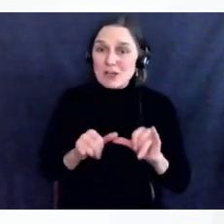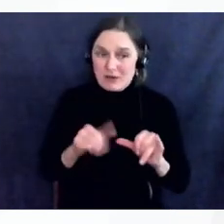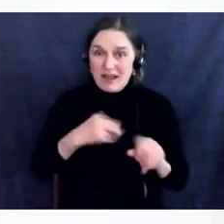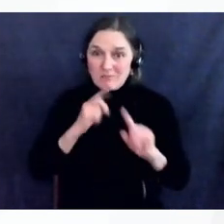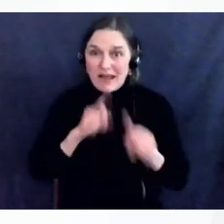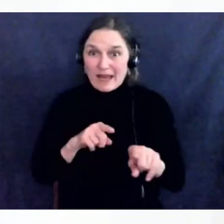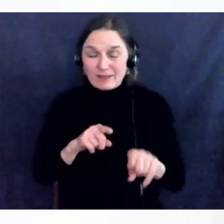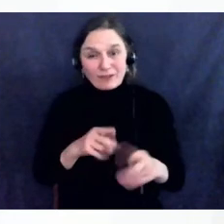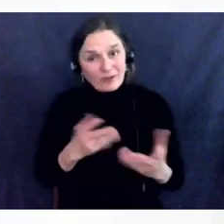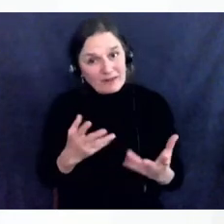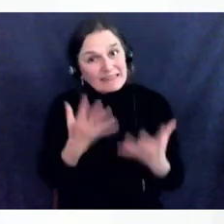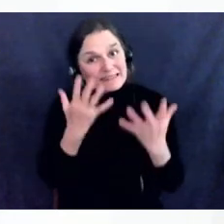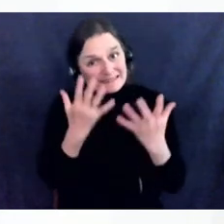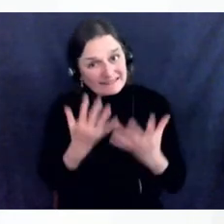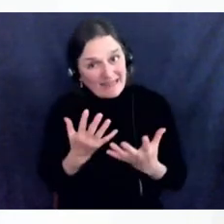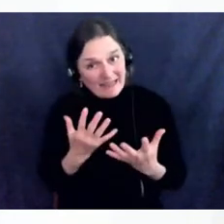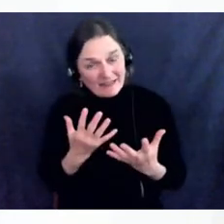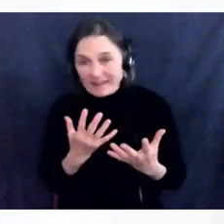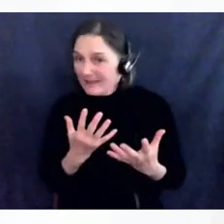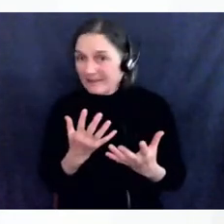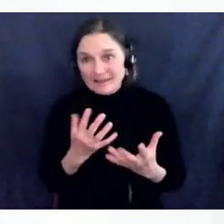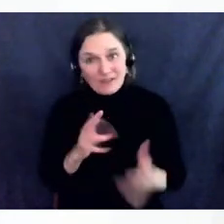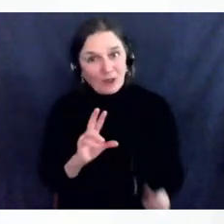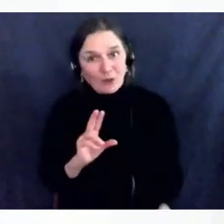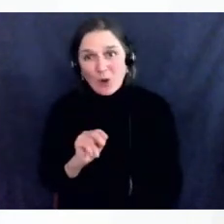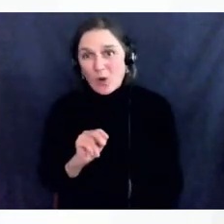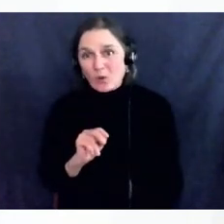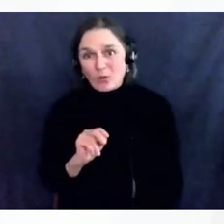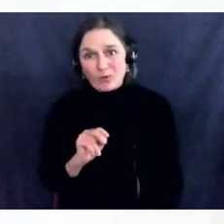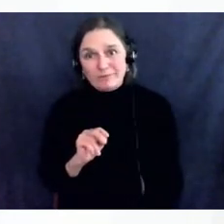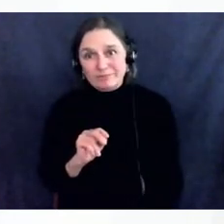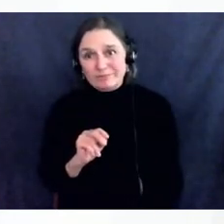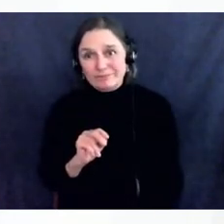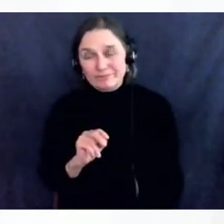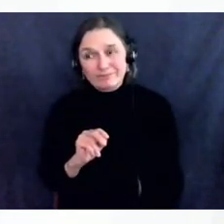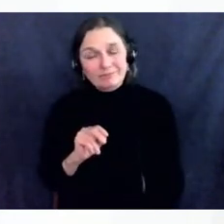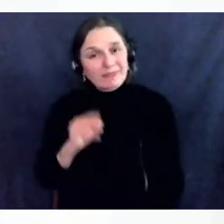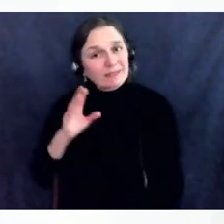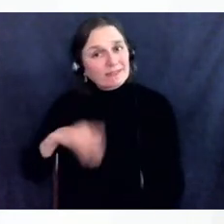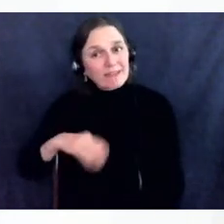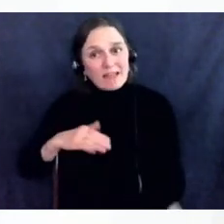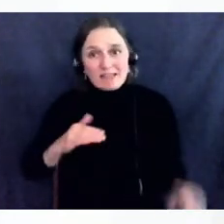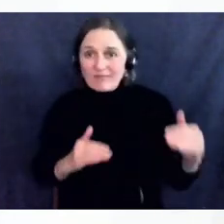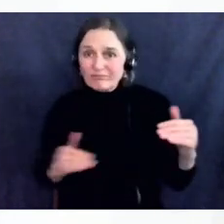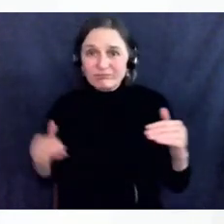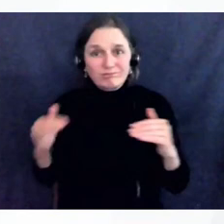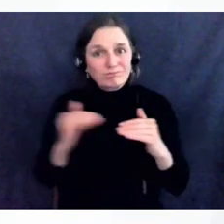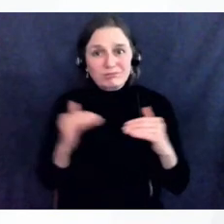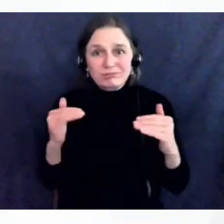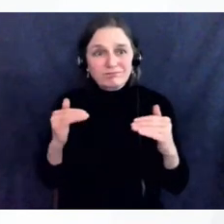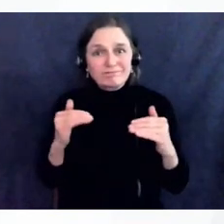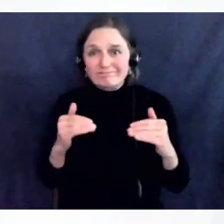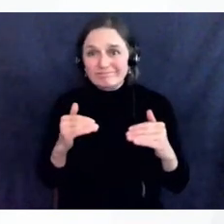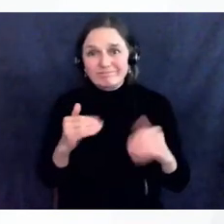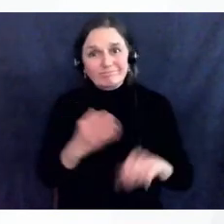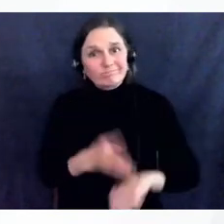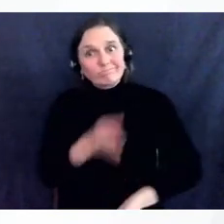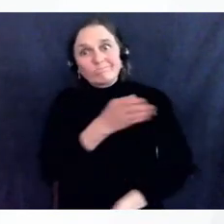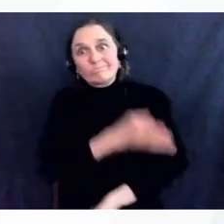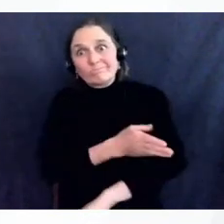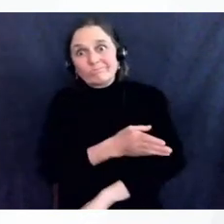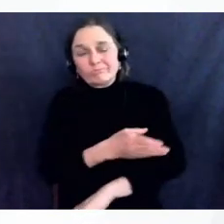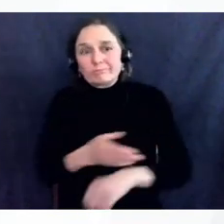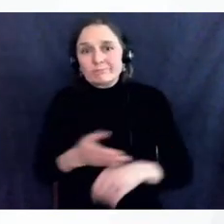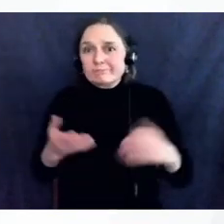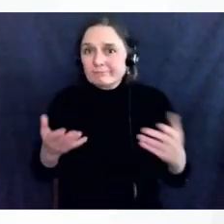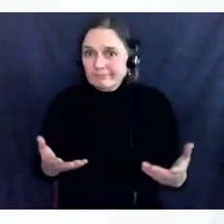While we have made some progress, we are really just getting started on the hard work. And it is time to accelerate